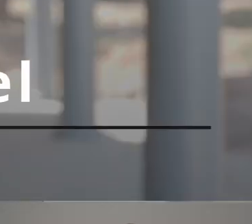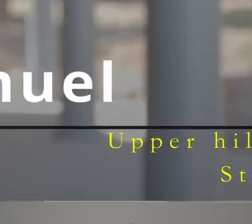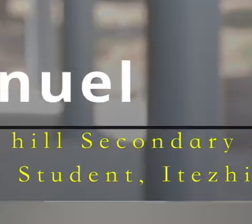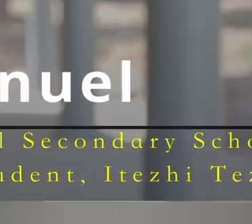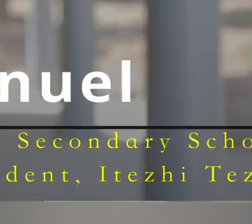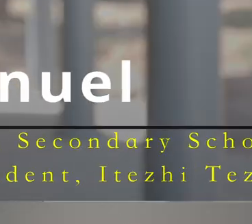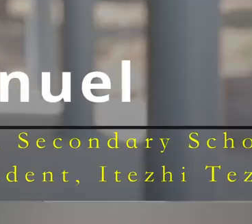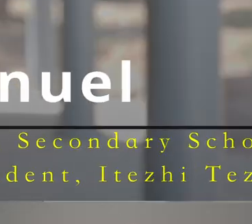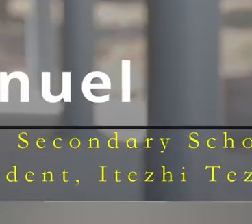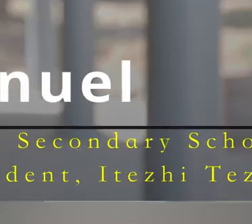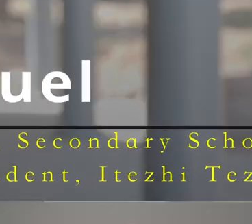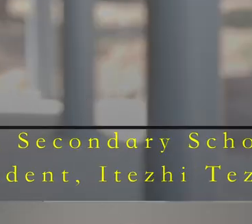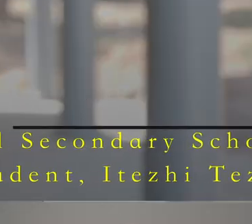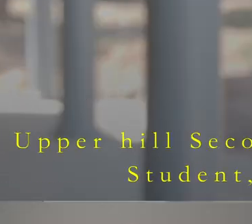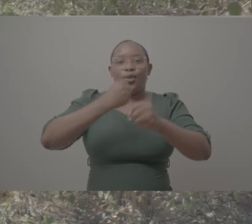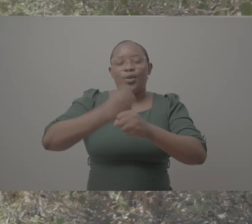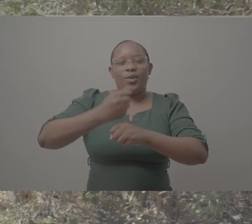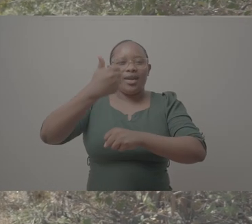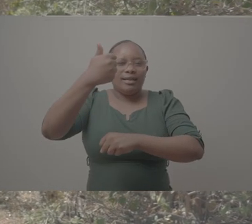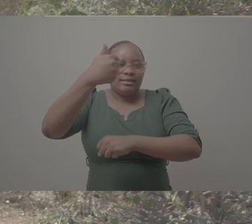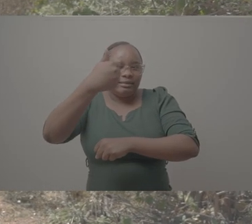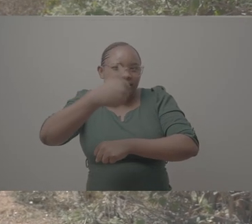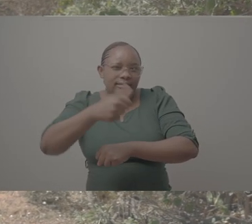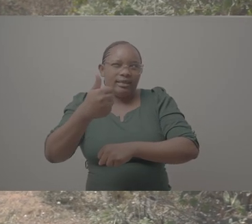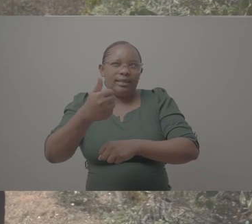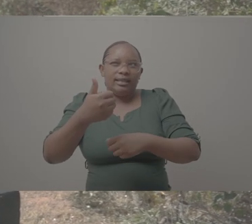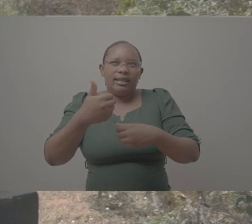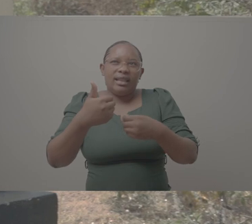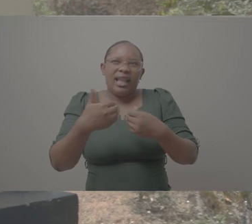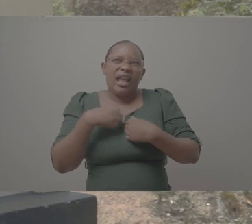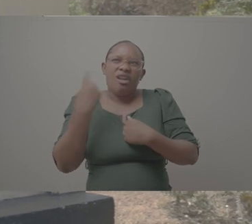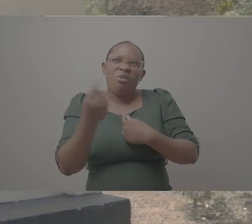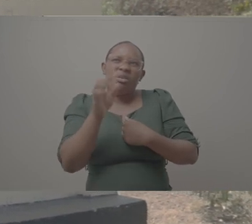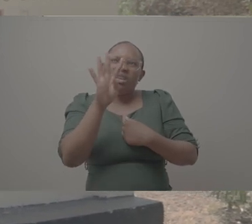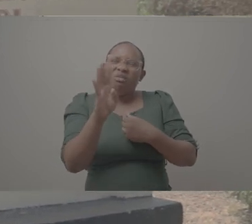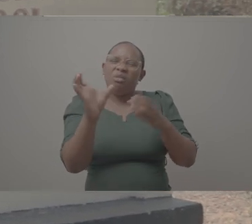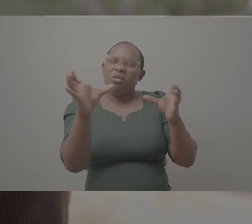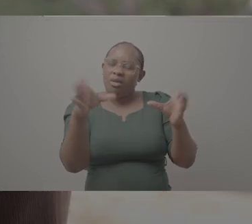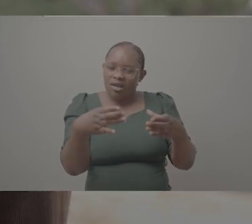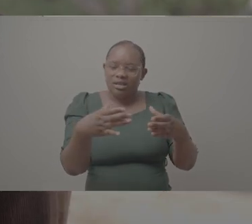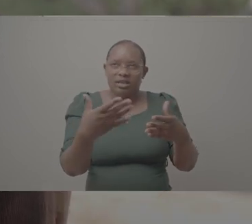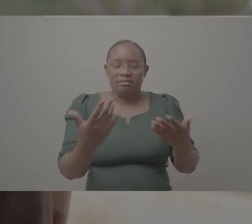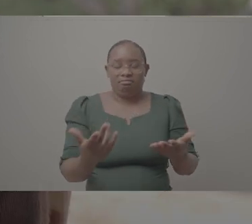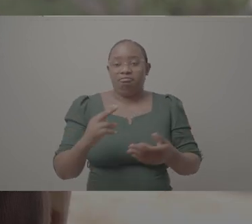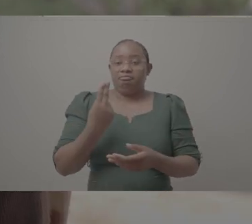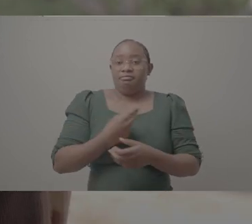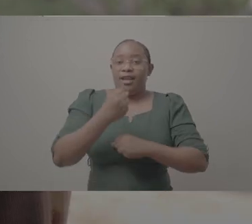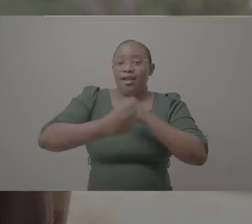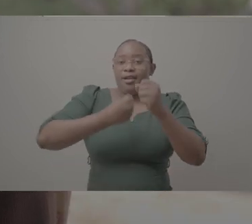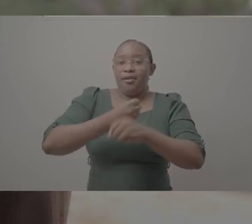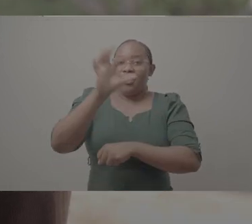The grade 10s, there were about 4 classes for grade 10s. As the grade 9s, we